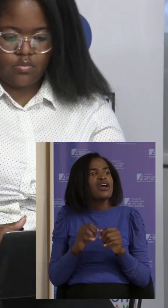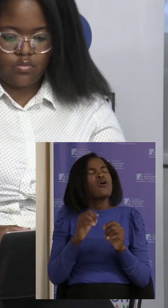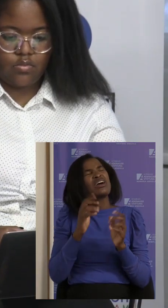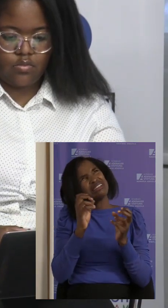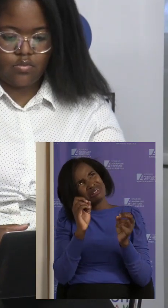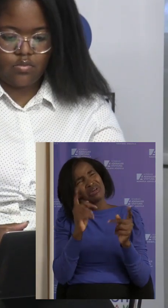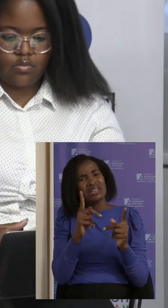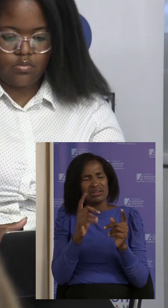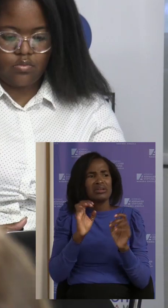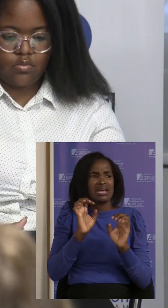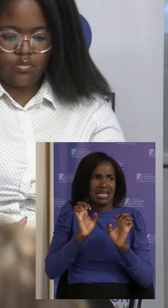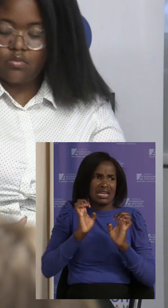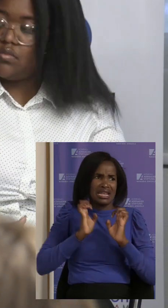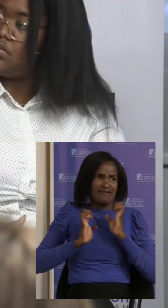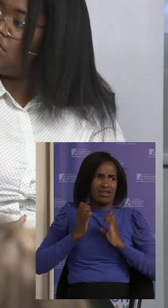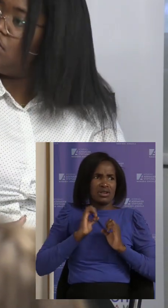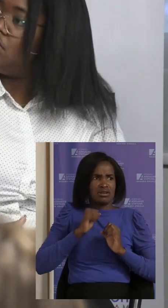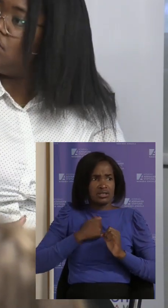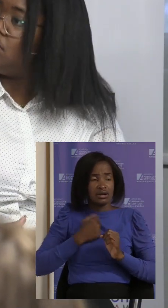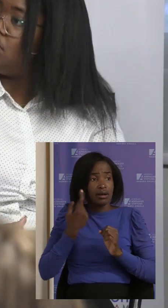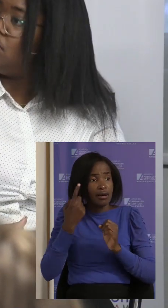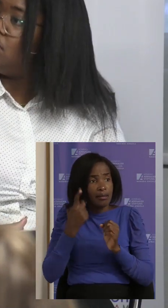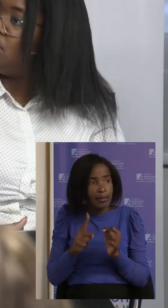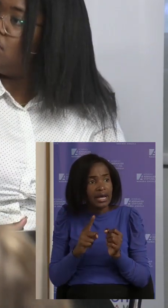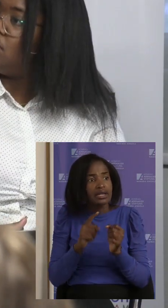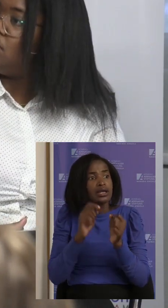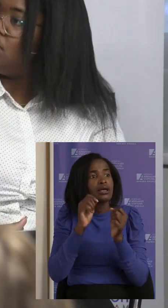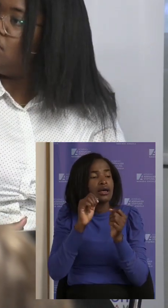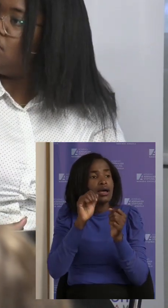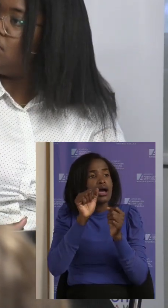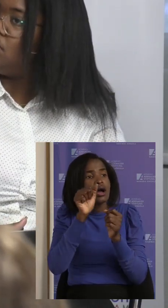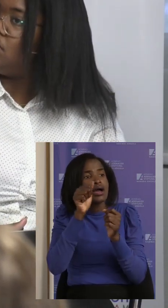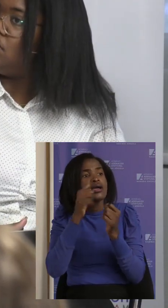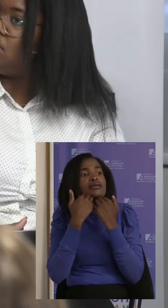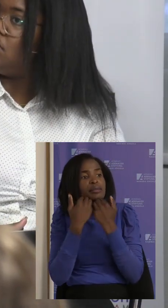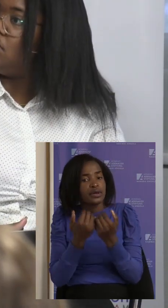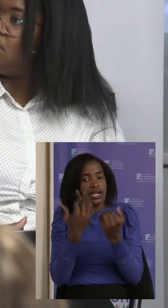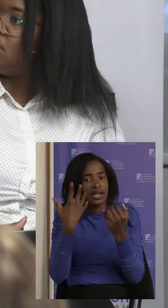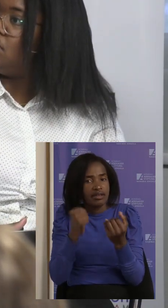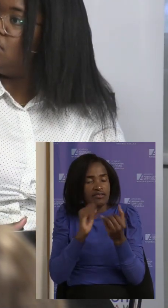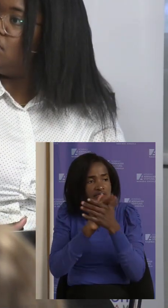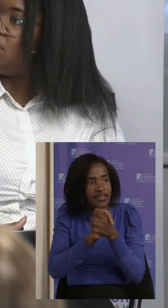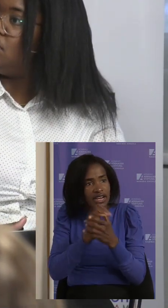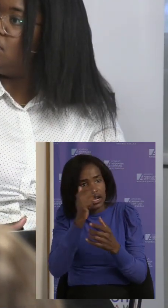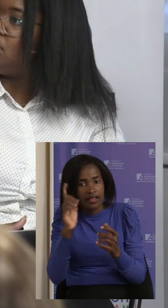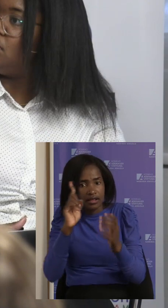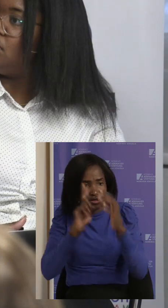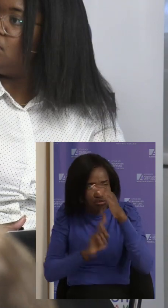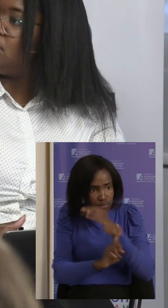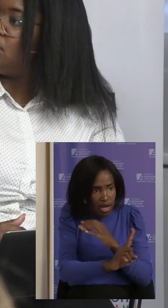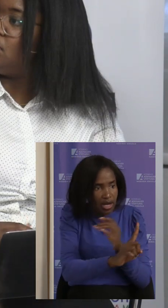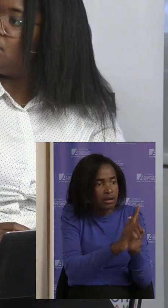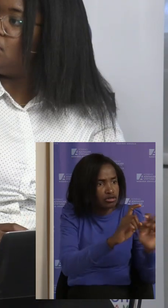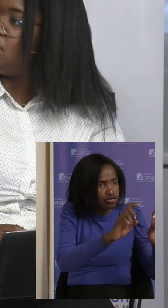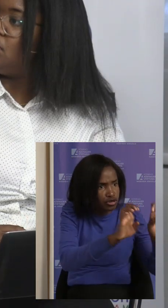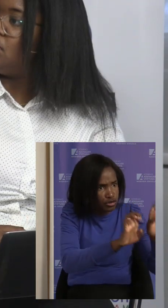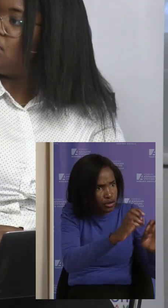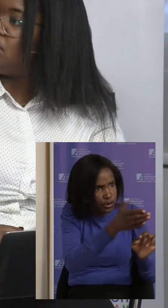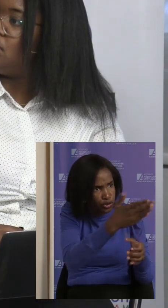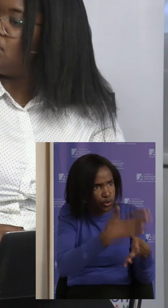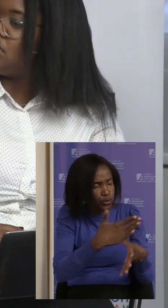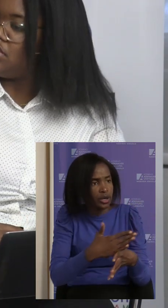ourselves against what? Yes, there should be peer evaluation. There should be regional peer evaluation and so on. So